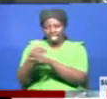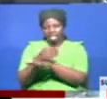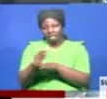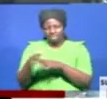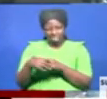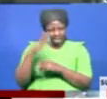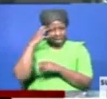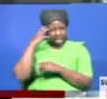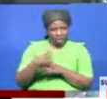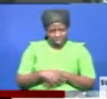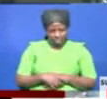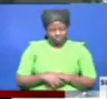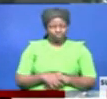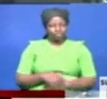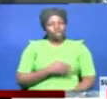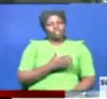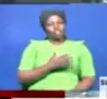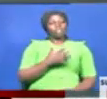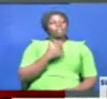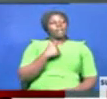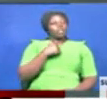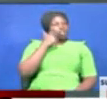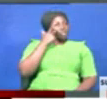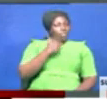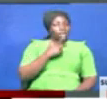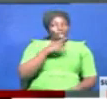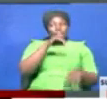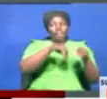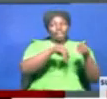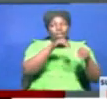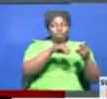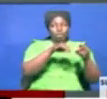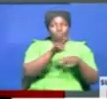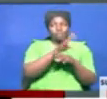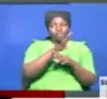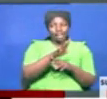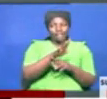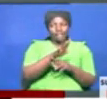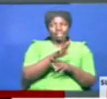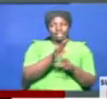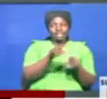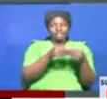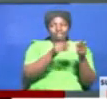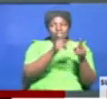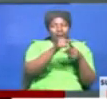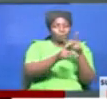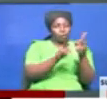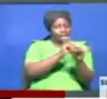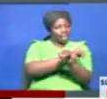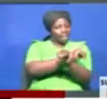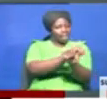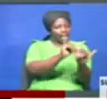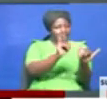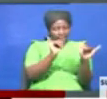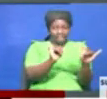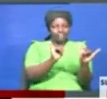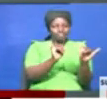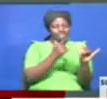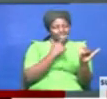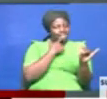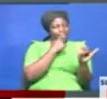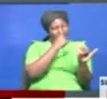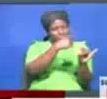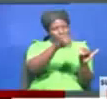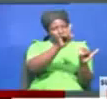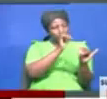Prof. Now, we saw the election observers give the process a clean bill of health. And we also saw this similarly happen